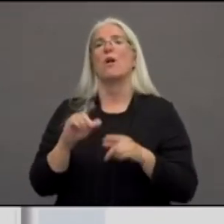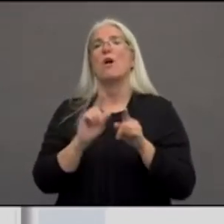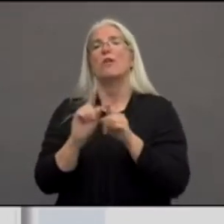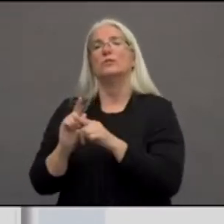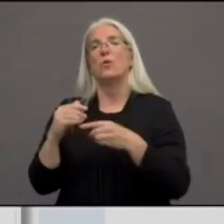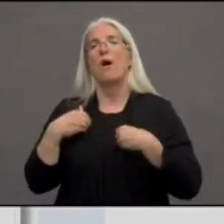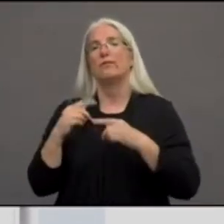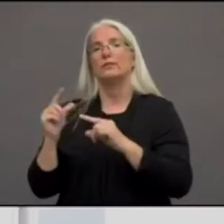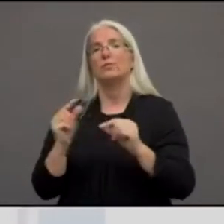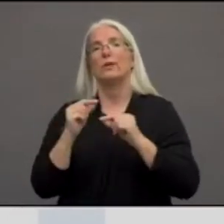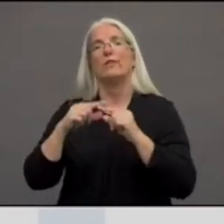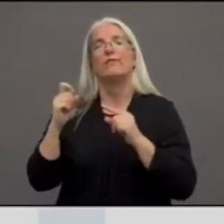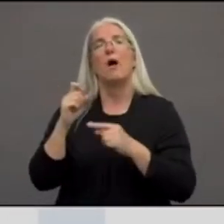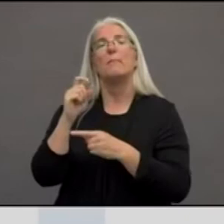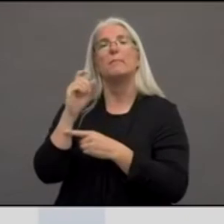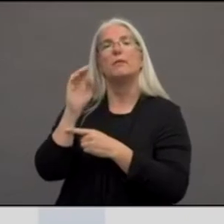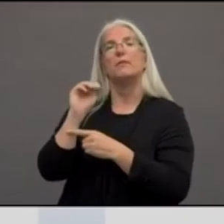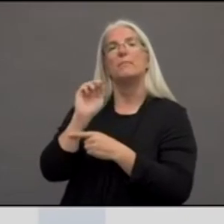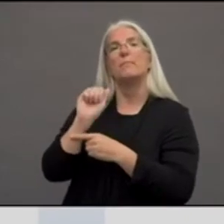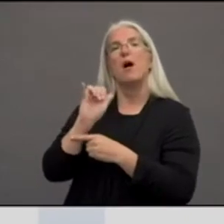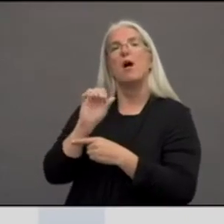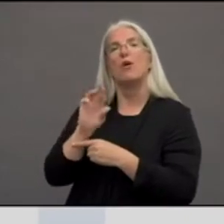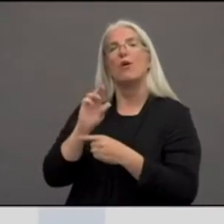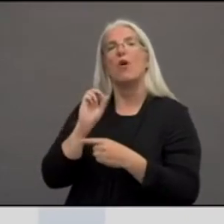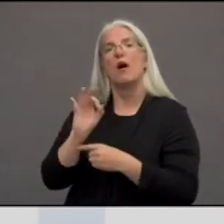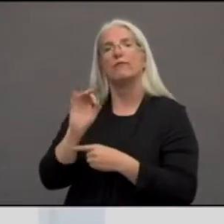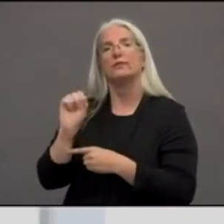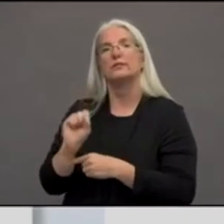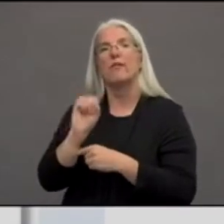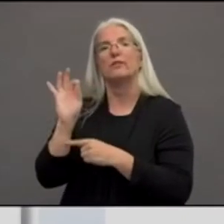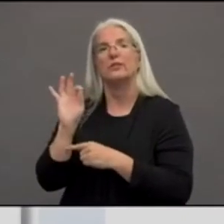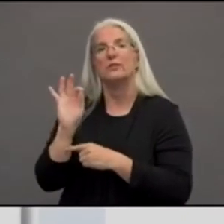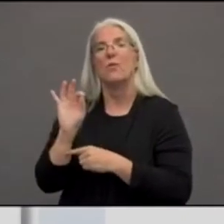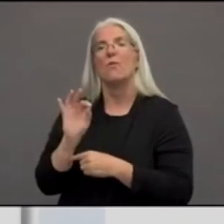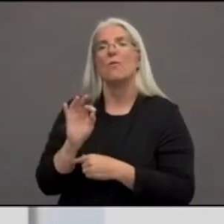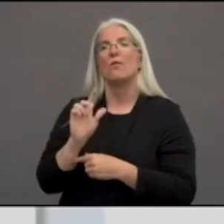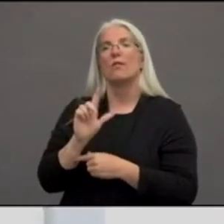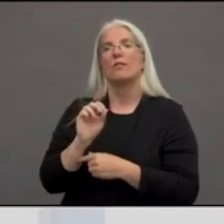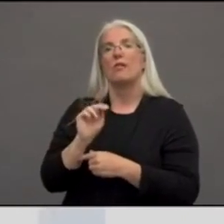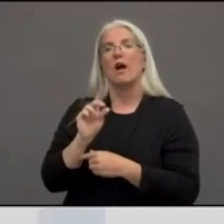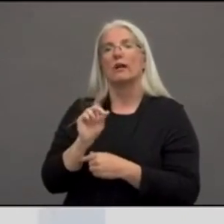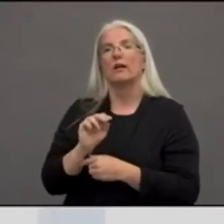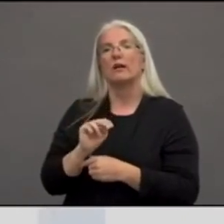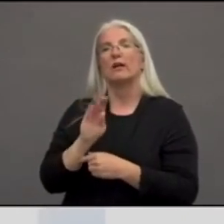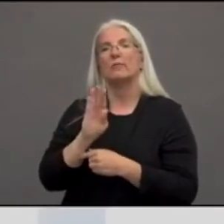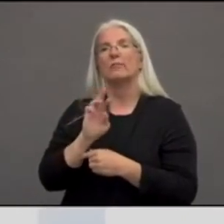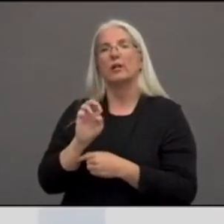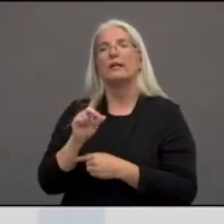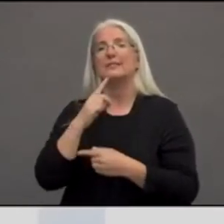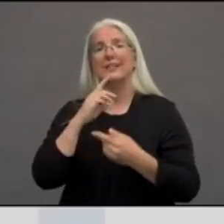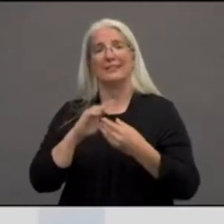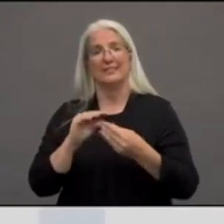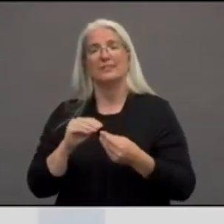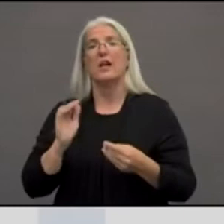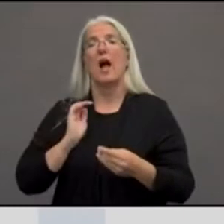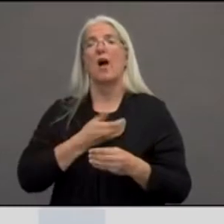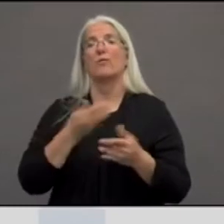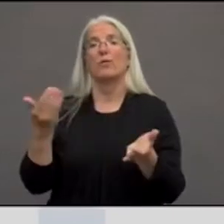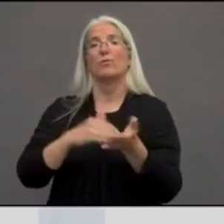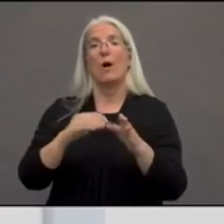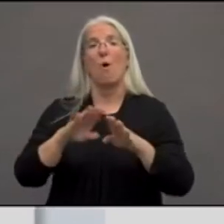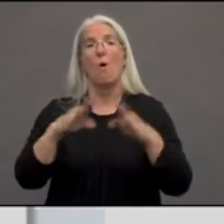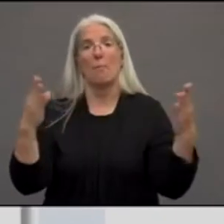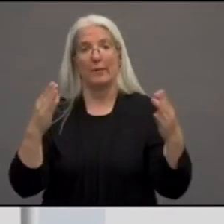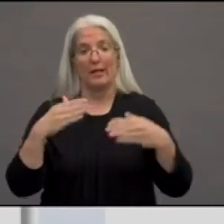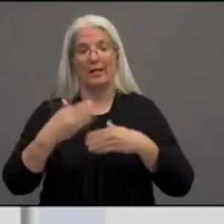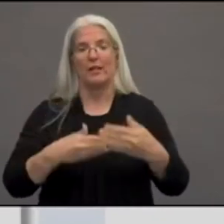mayor of San Francisco, London Breed. She says, our reopening process is guided by data and science. COVID-19 cases